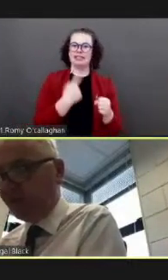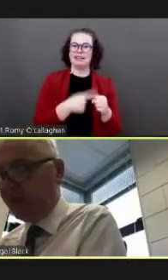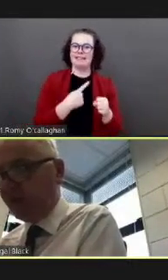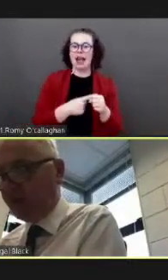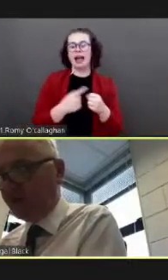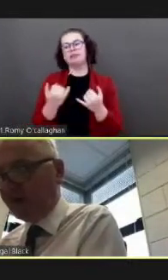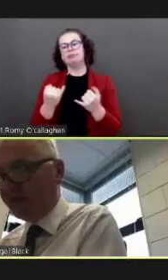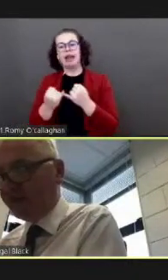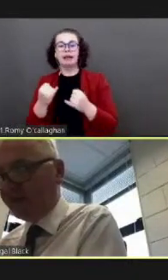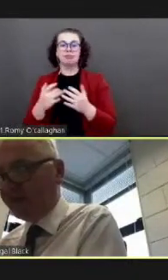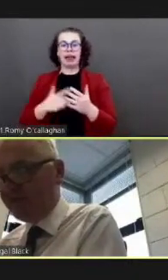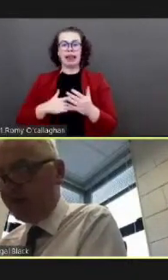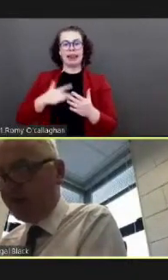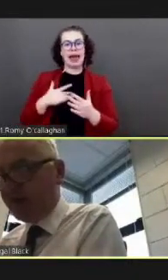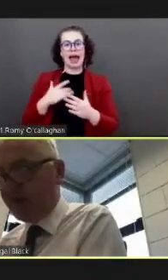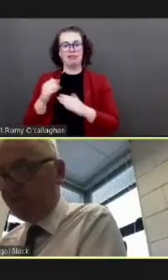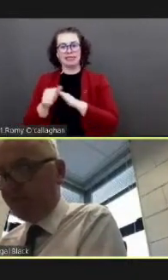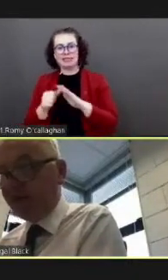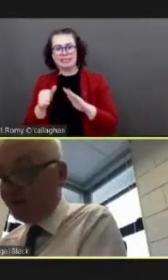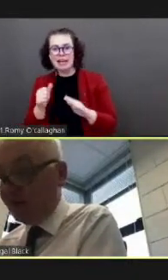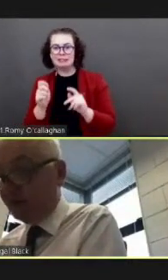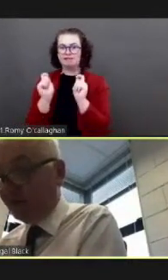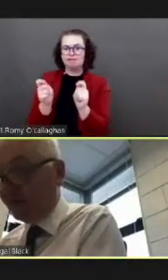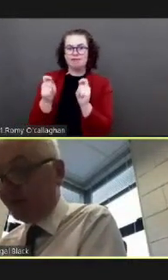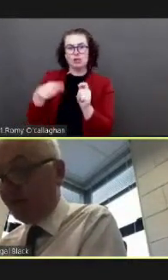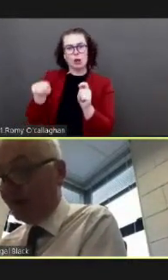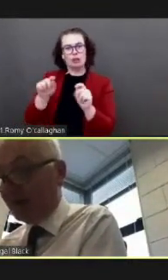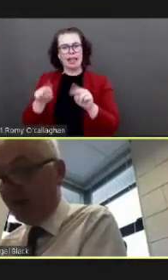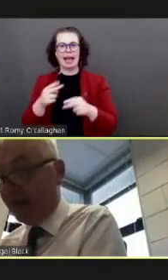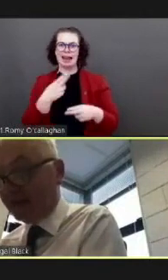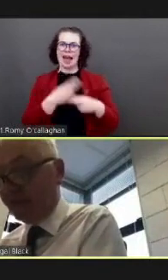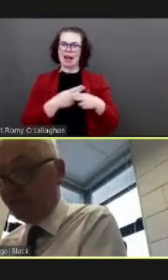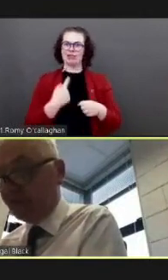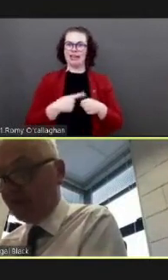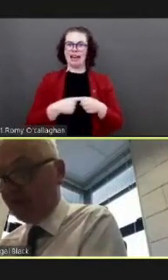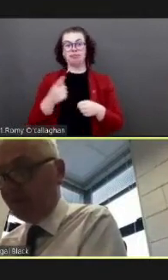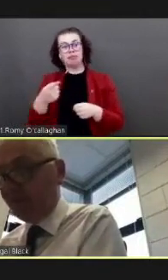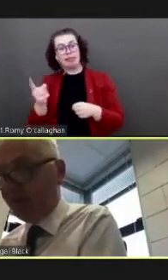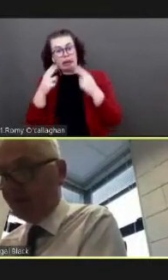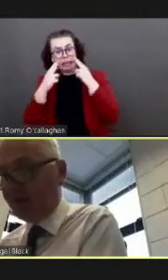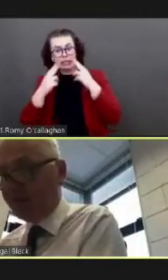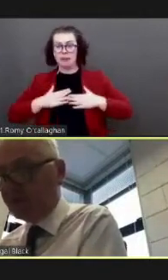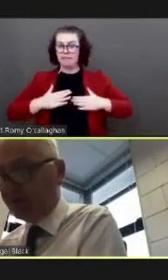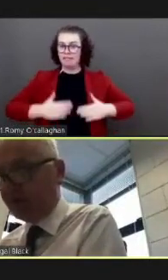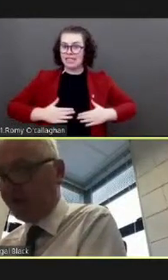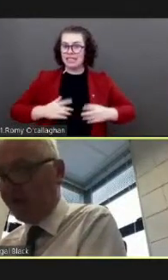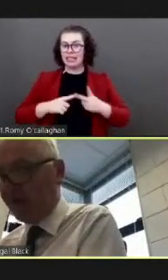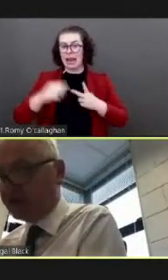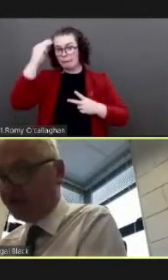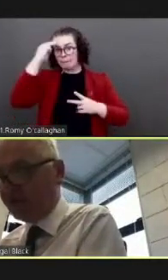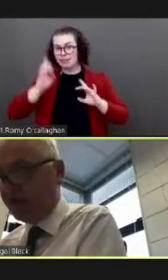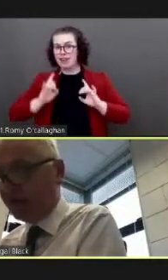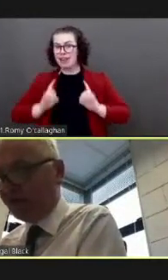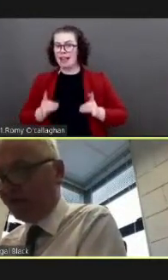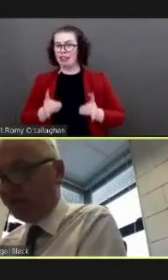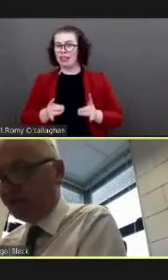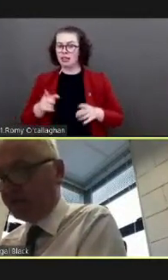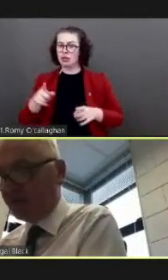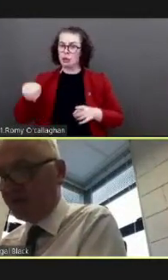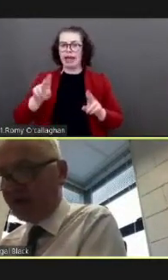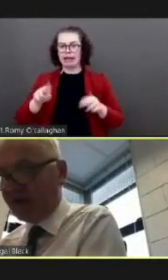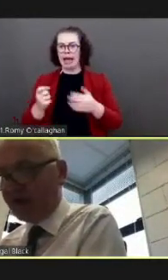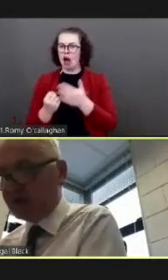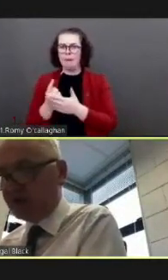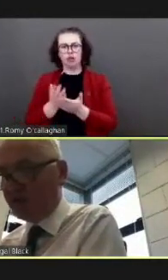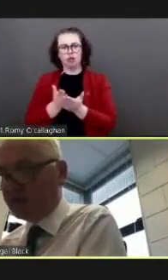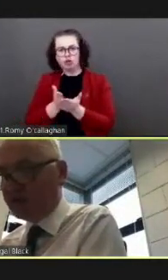being a good citizens again. Prisoners need to be physically and mentally healthy, be provided with opportunities to engage in and develop